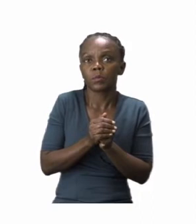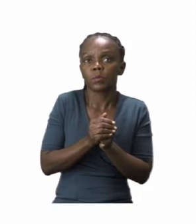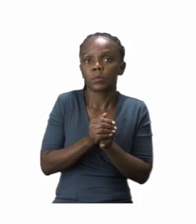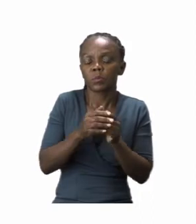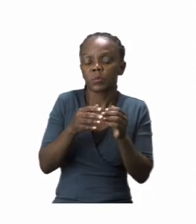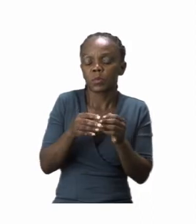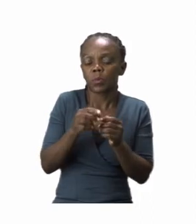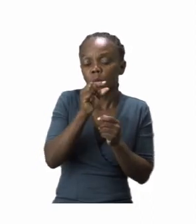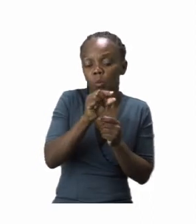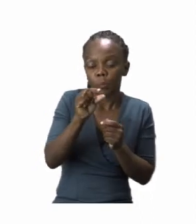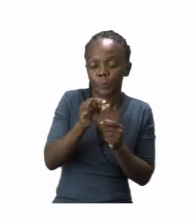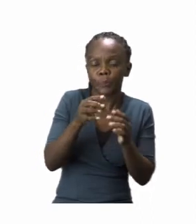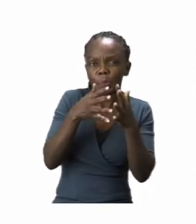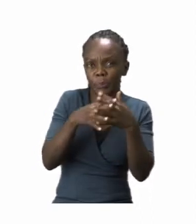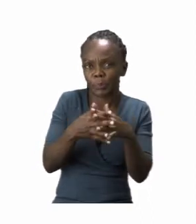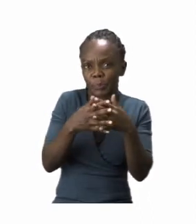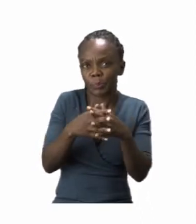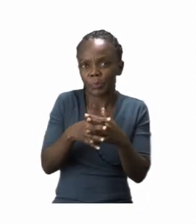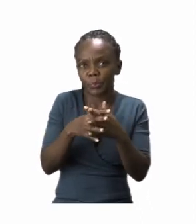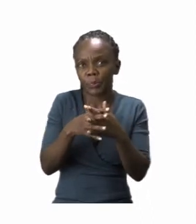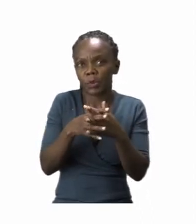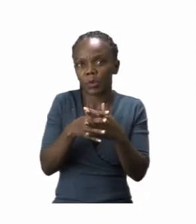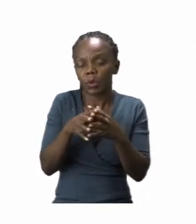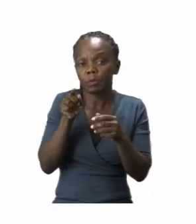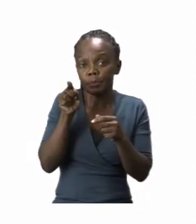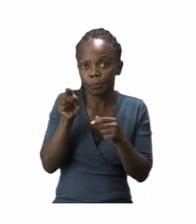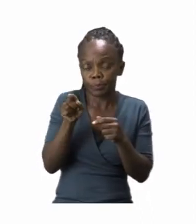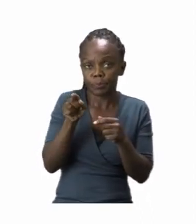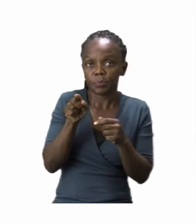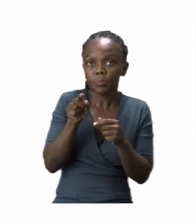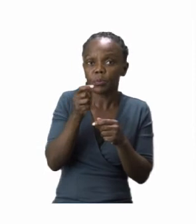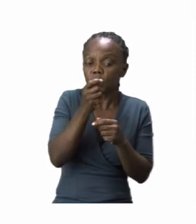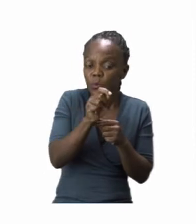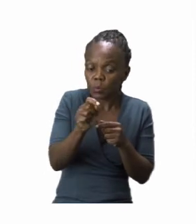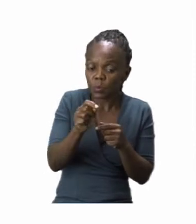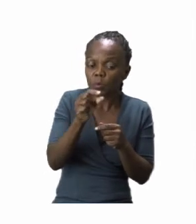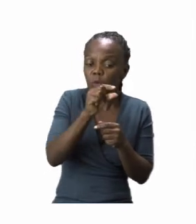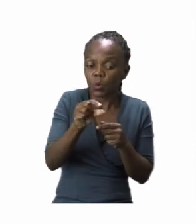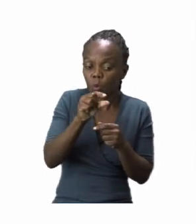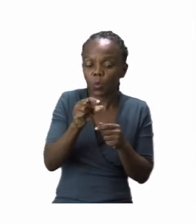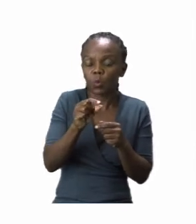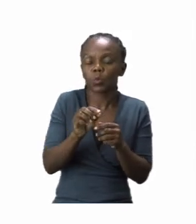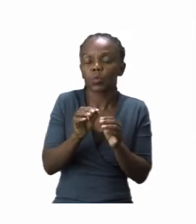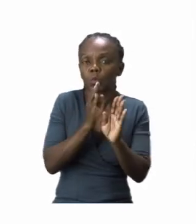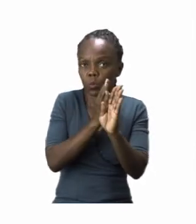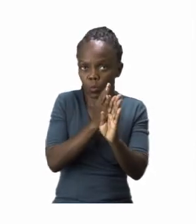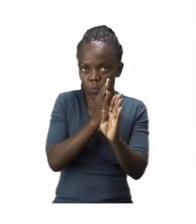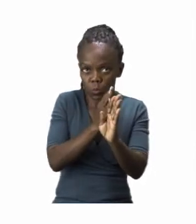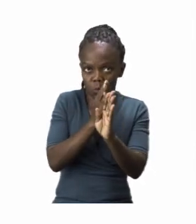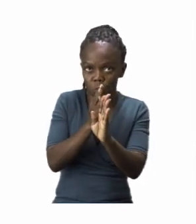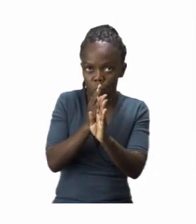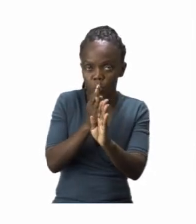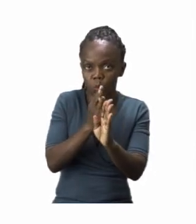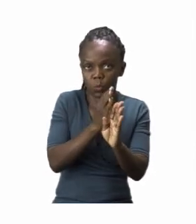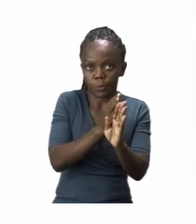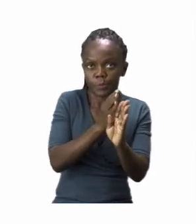unscramble. Now, when we are unscrambling, that means the words are already there, but it is our job to put them in the